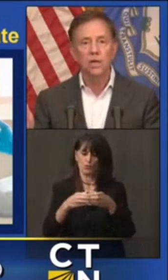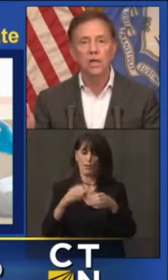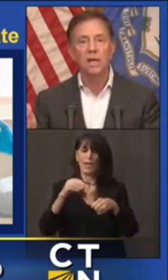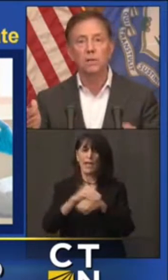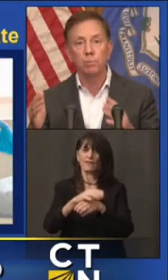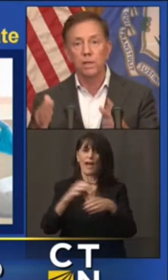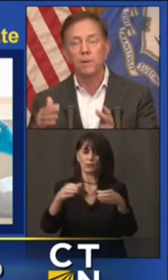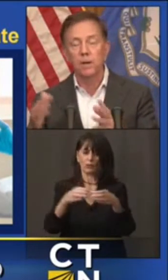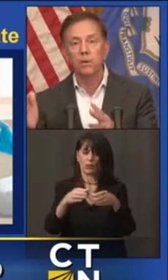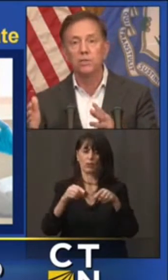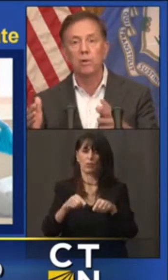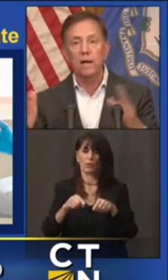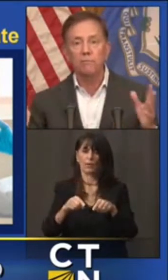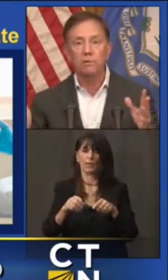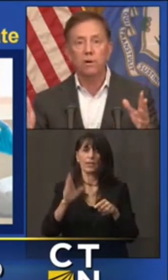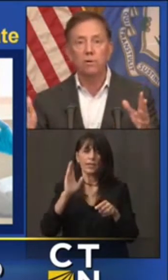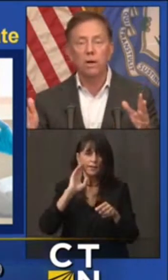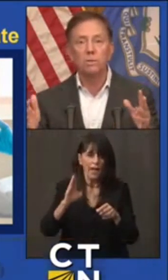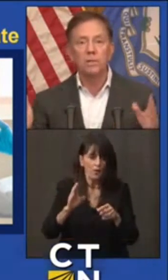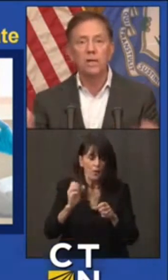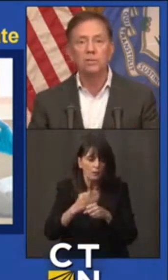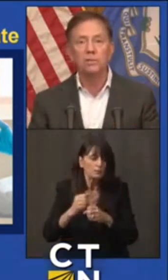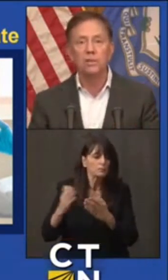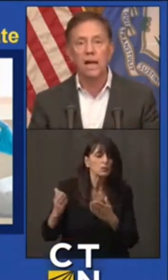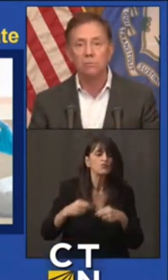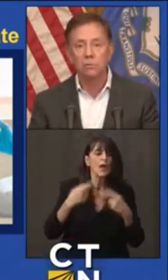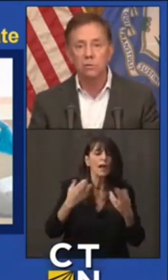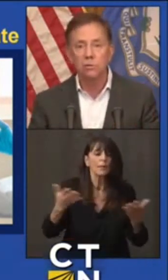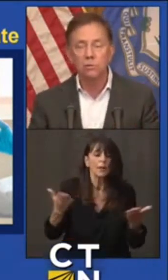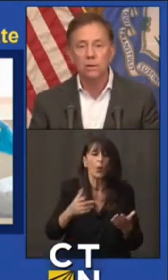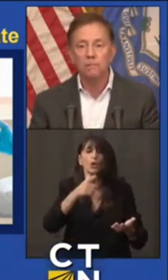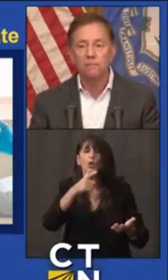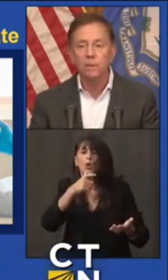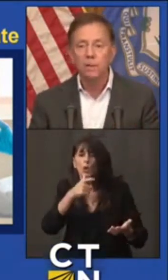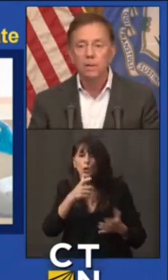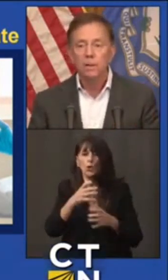going to get the preliminary draft of our recommendations out to